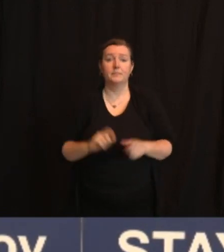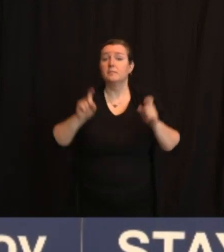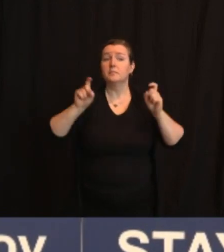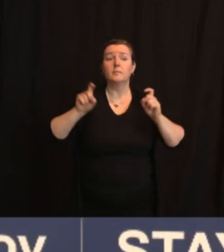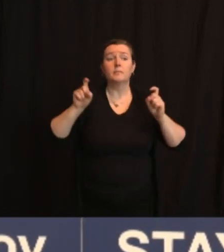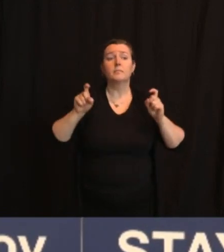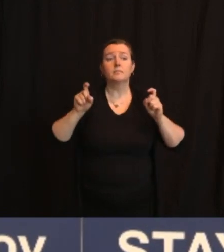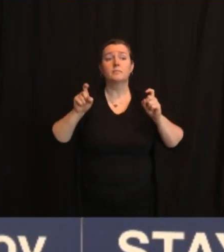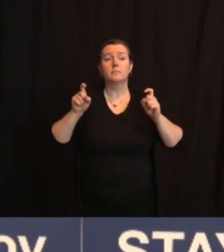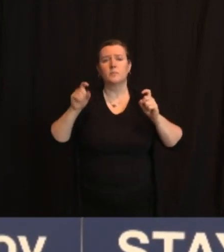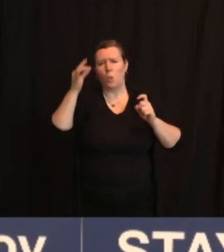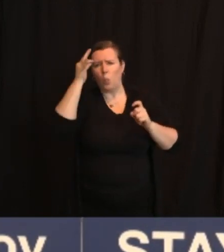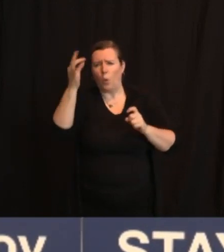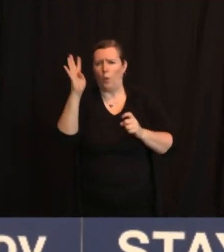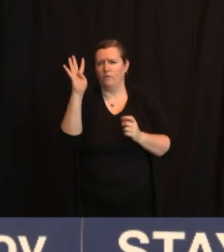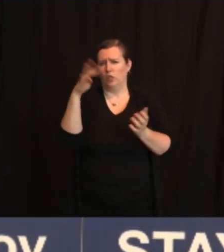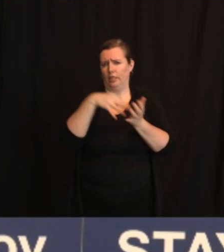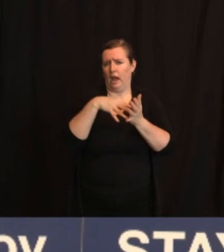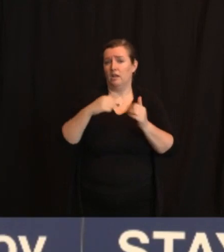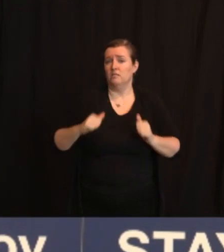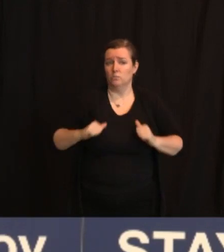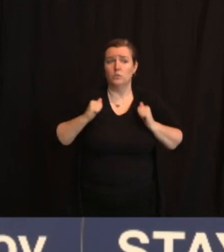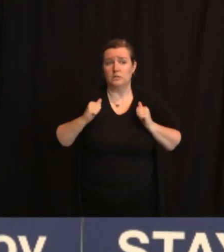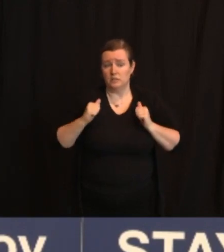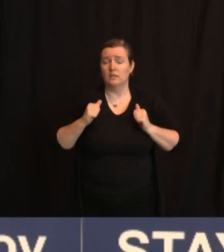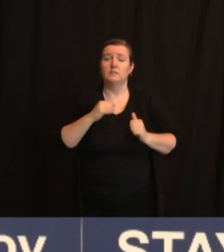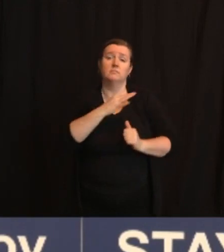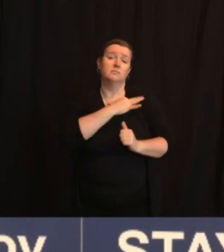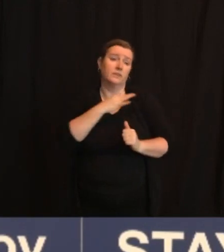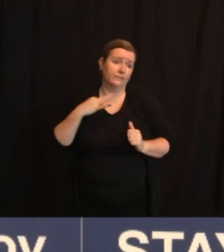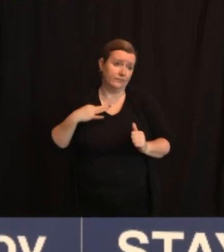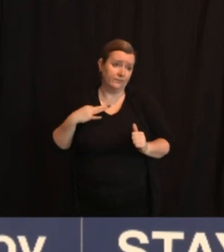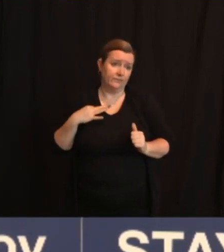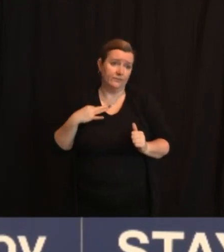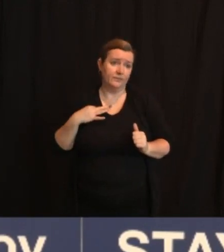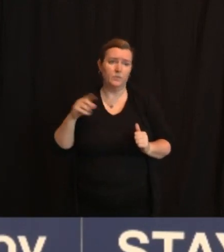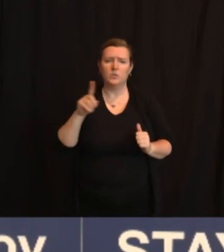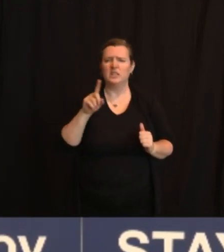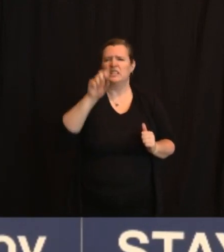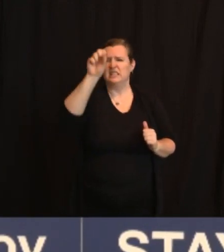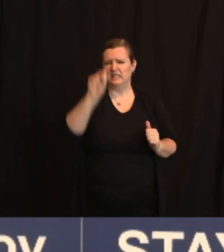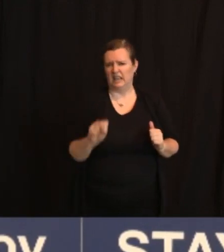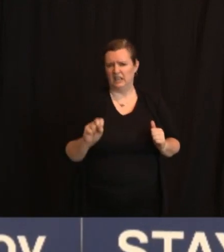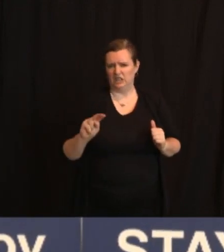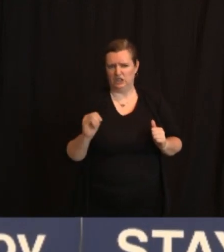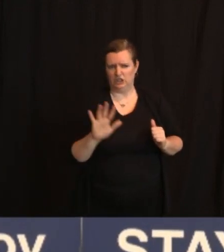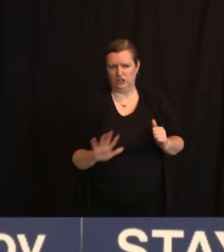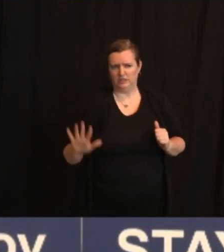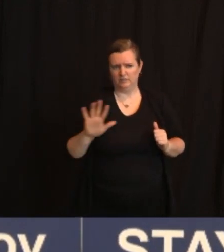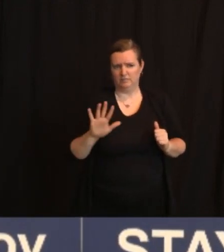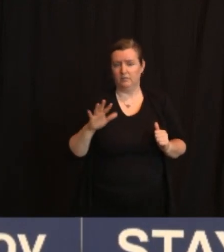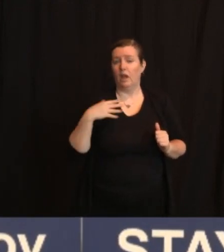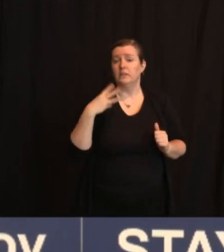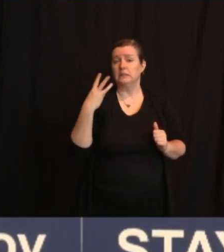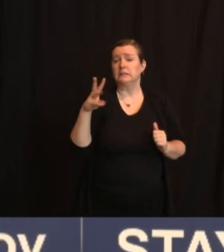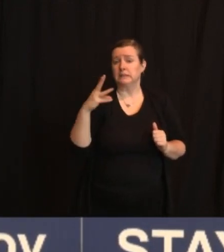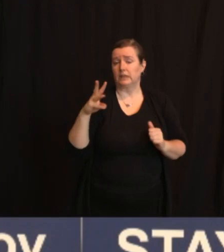were tested at 16 South Jersey long-term care facilities. Of the facilities